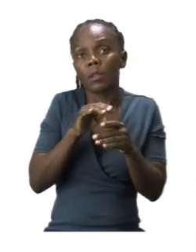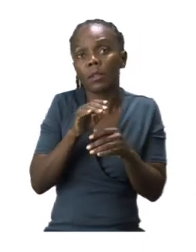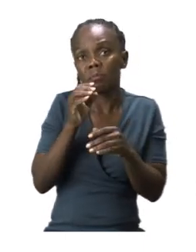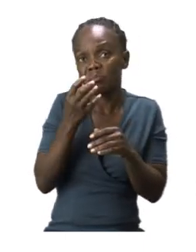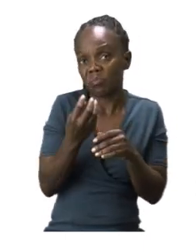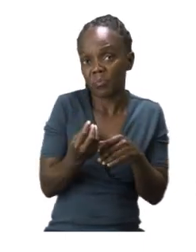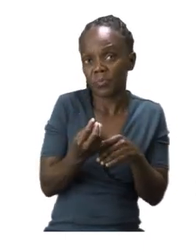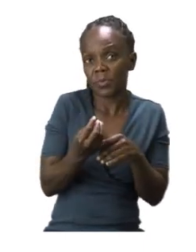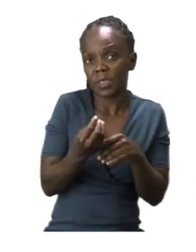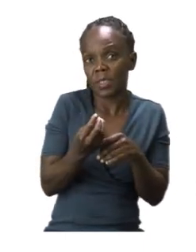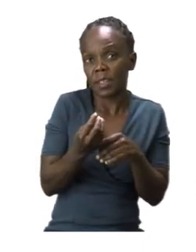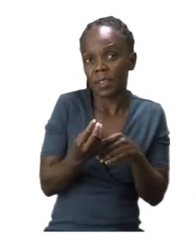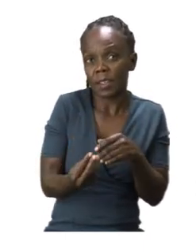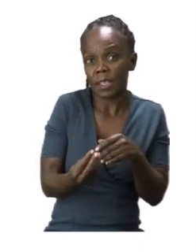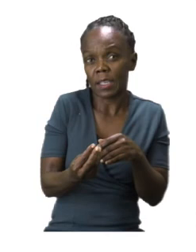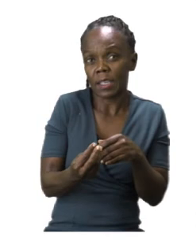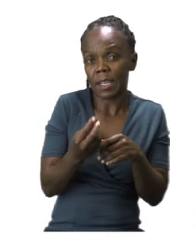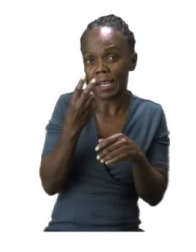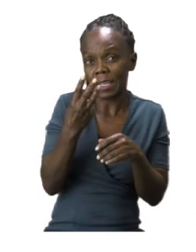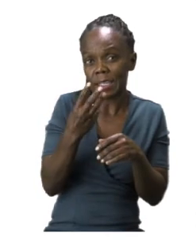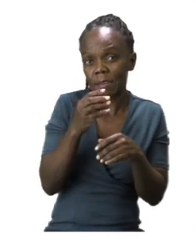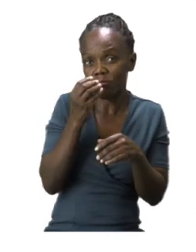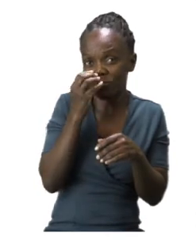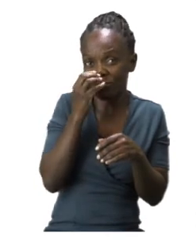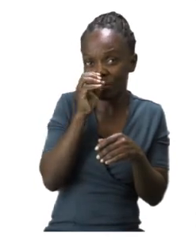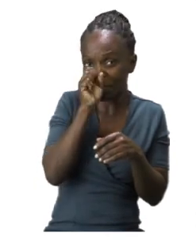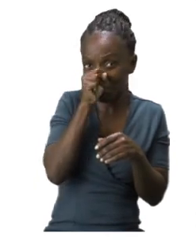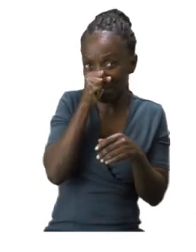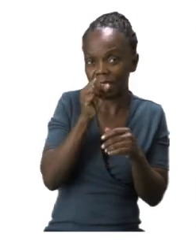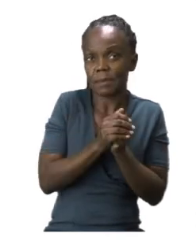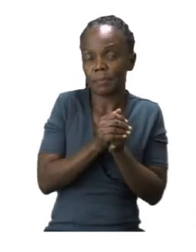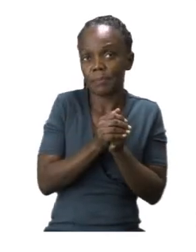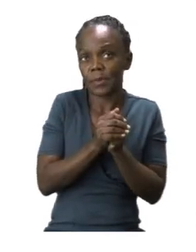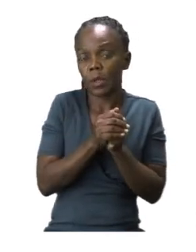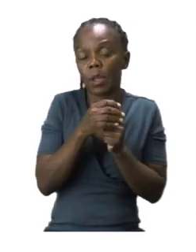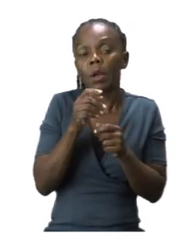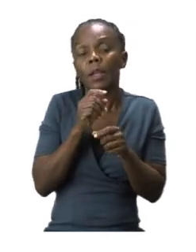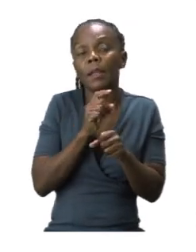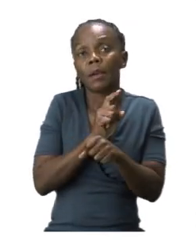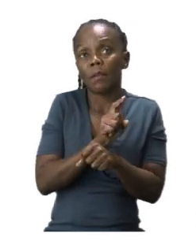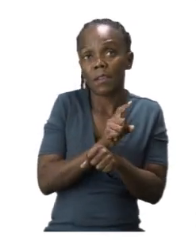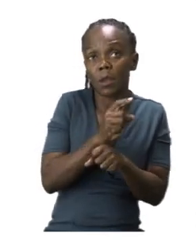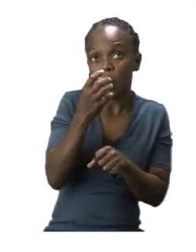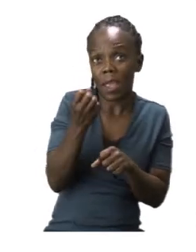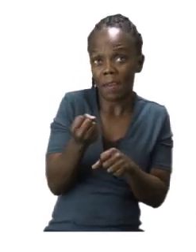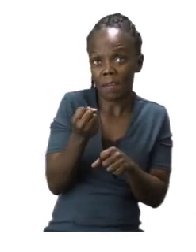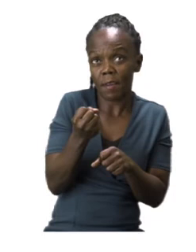So, we have a brick house, a wooden